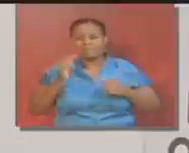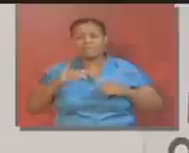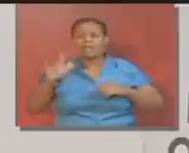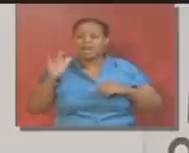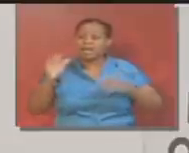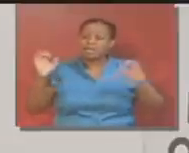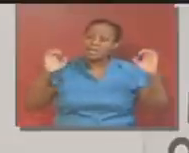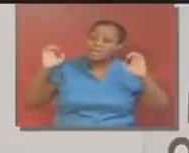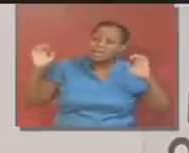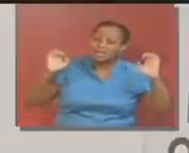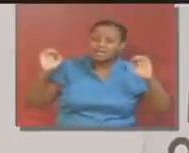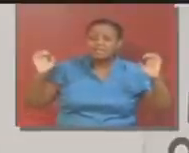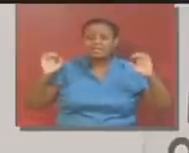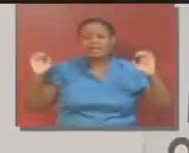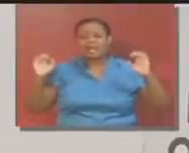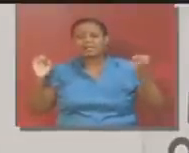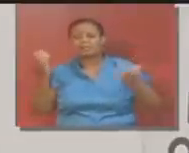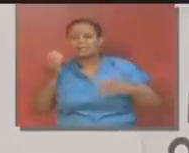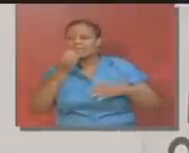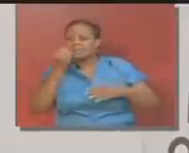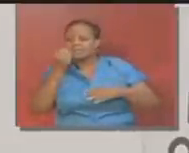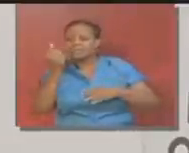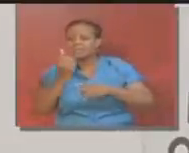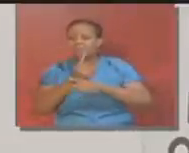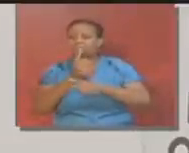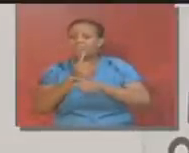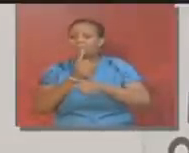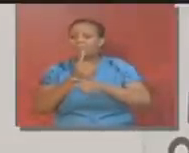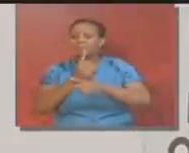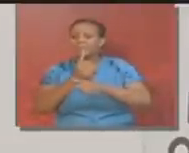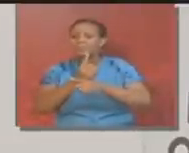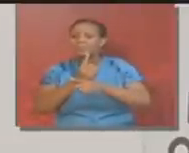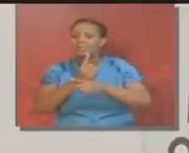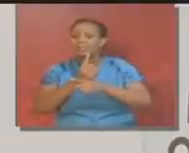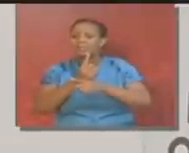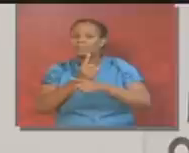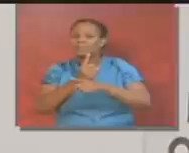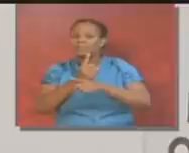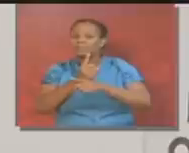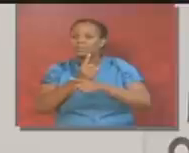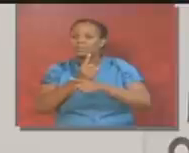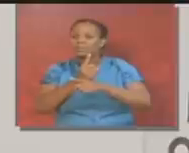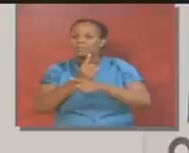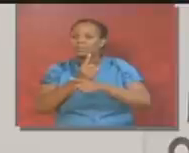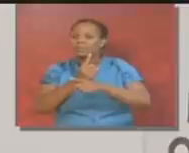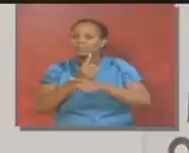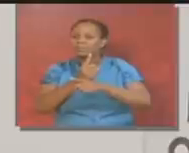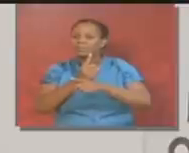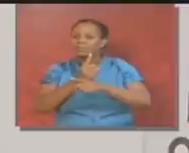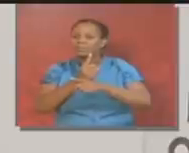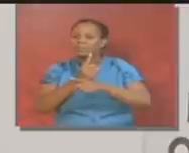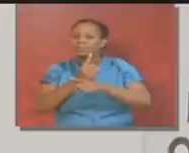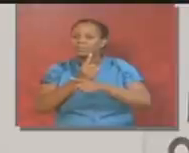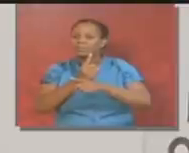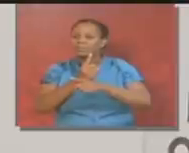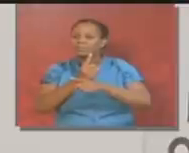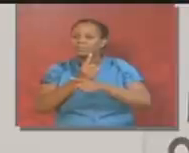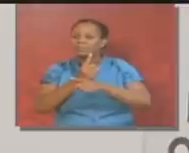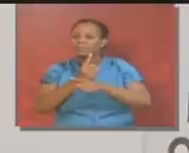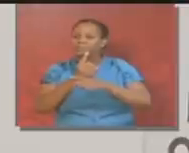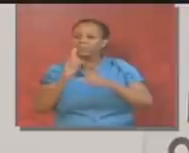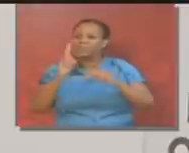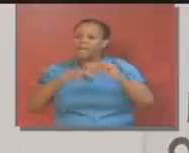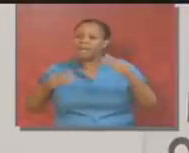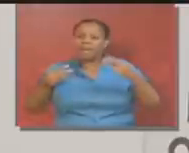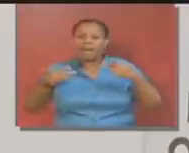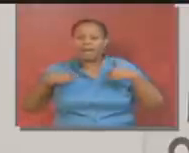all the time, making sure you understand about your comorbidities and how to manage it further. We can't have this pandemic happen and not